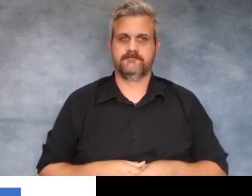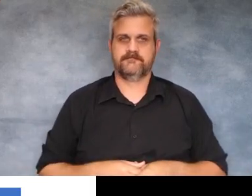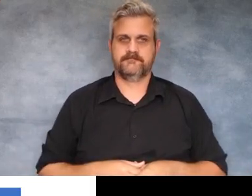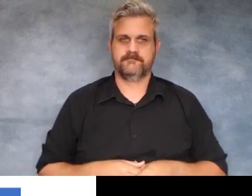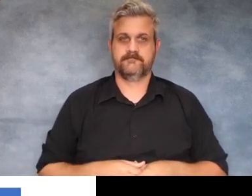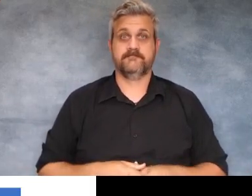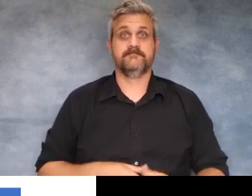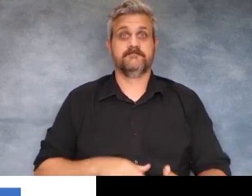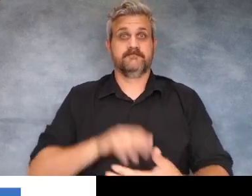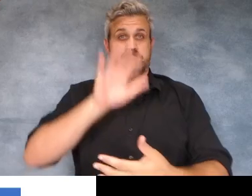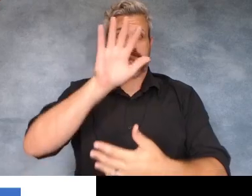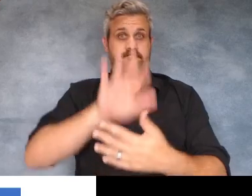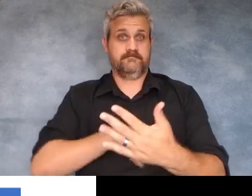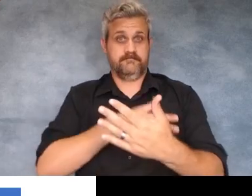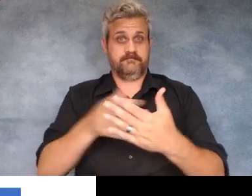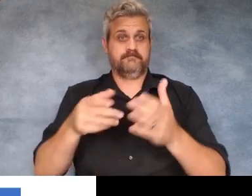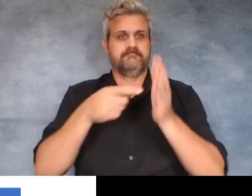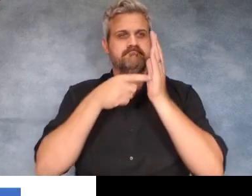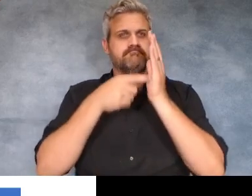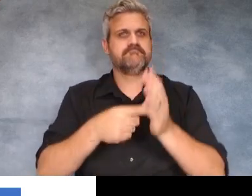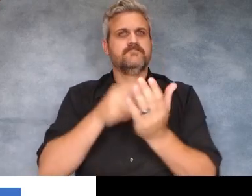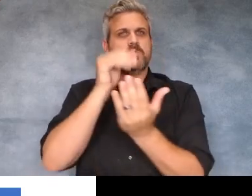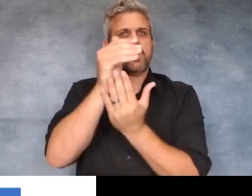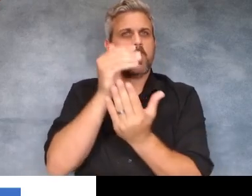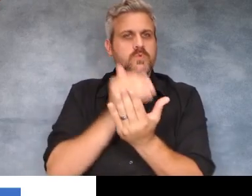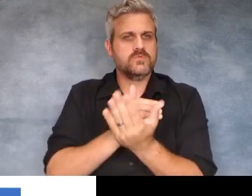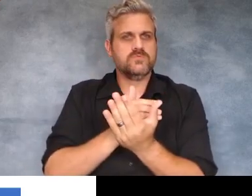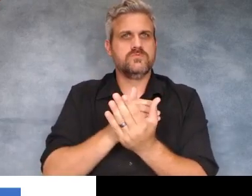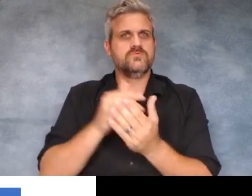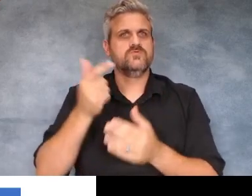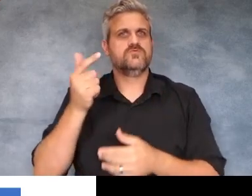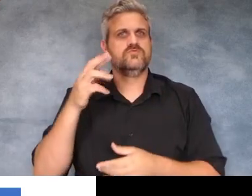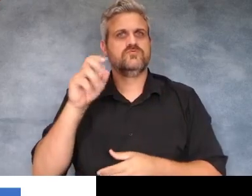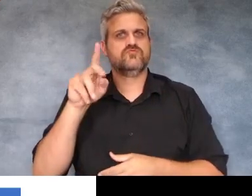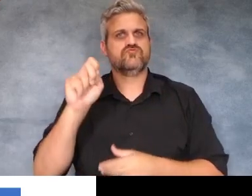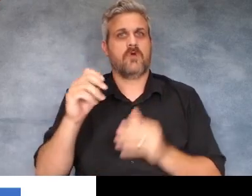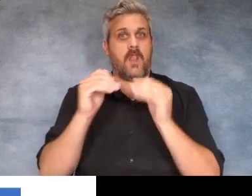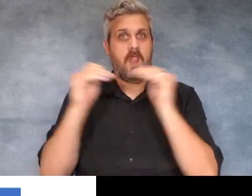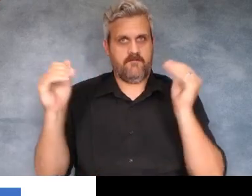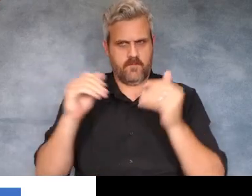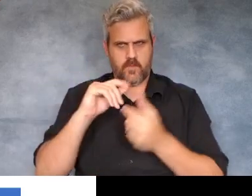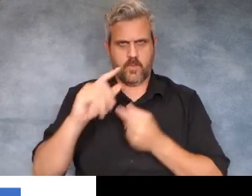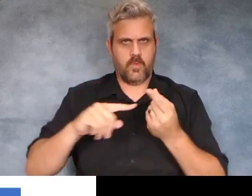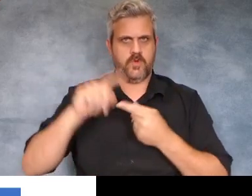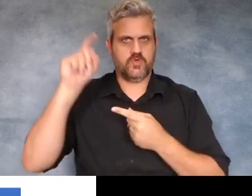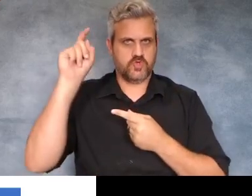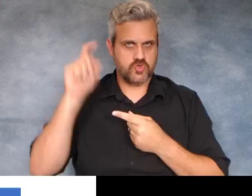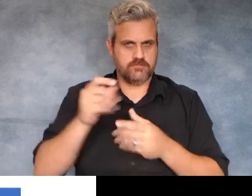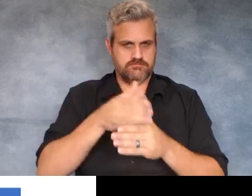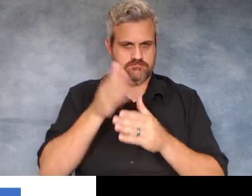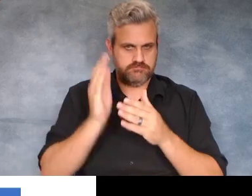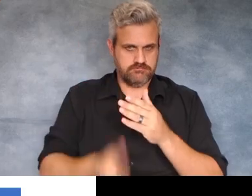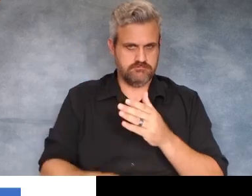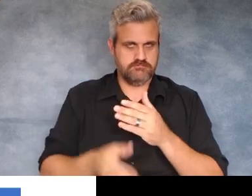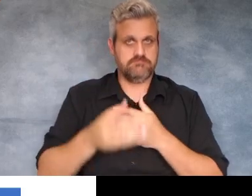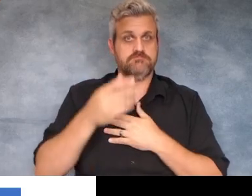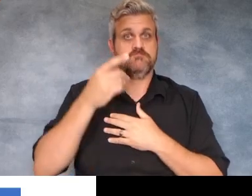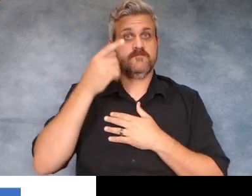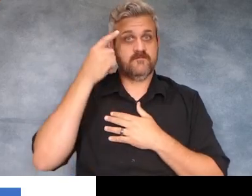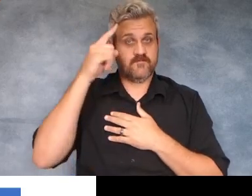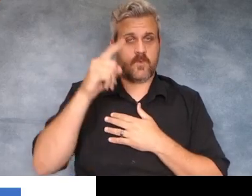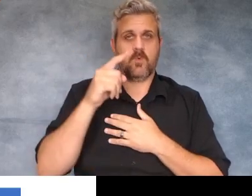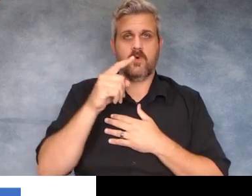This chart is a list of the courses and recommended grade levels for when students should complete for the Career